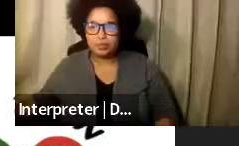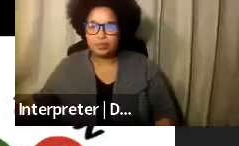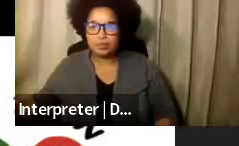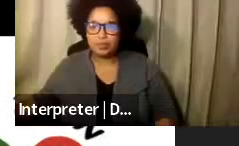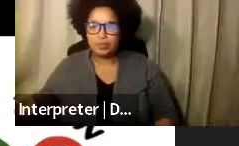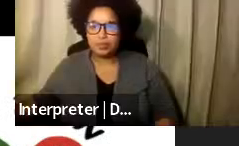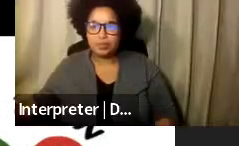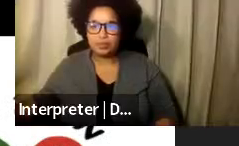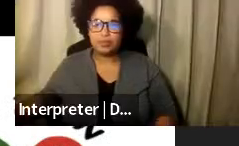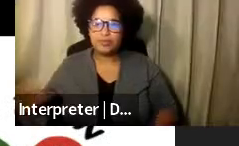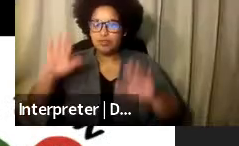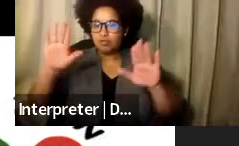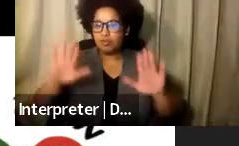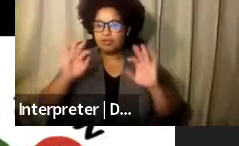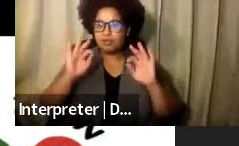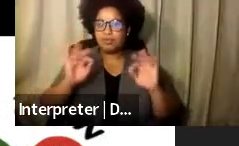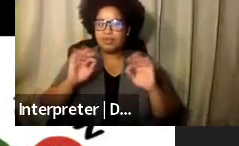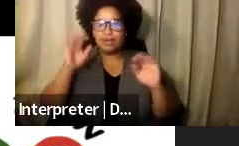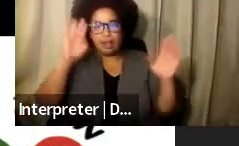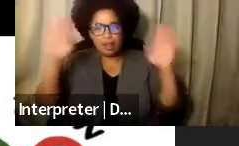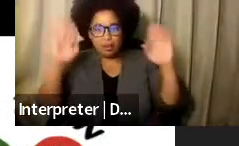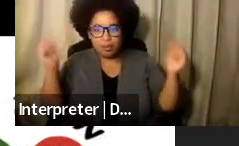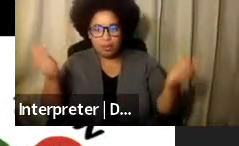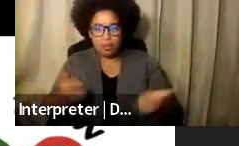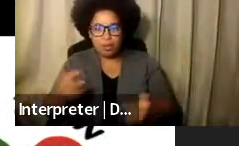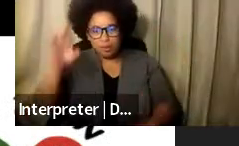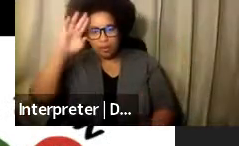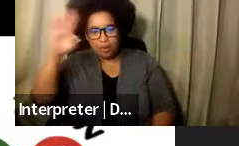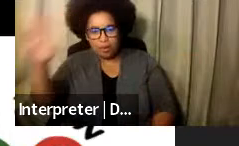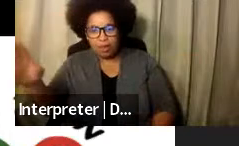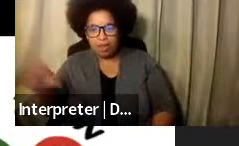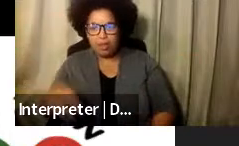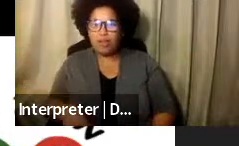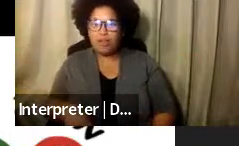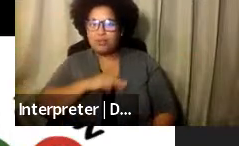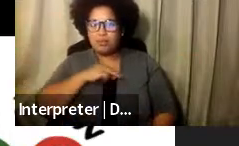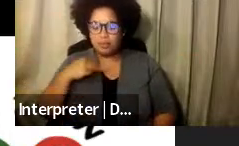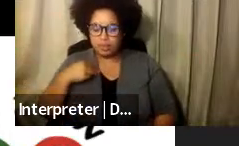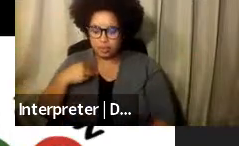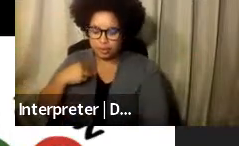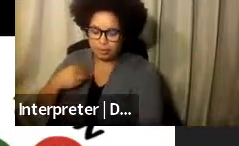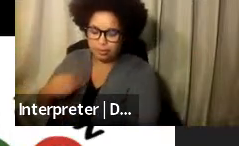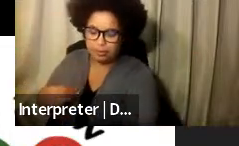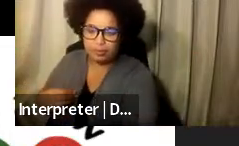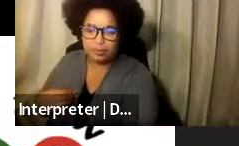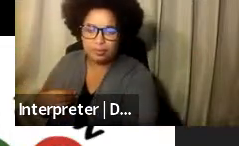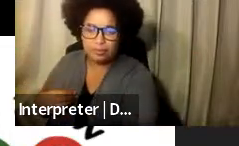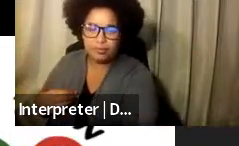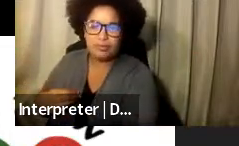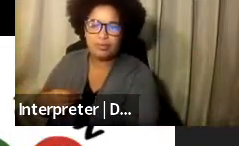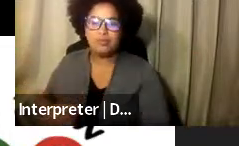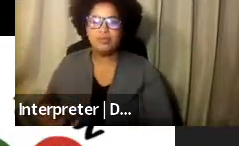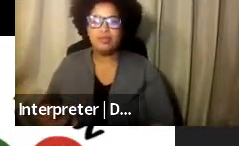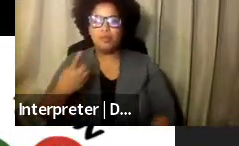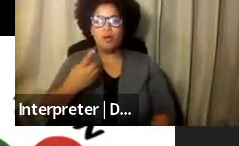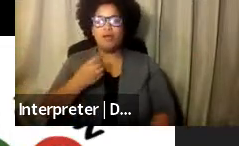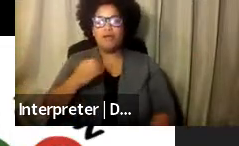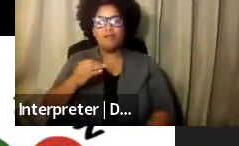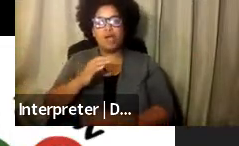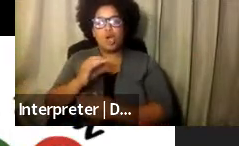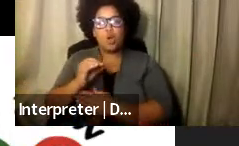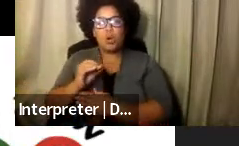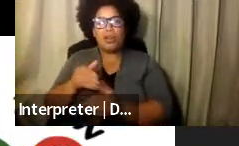Okay, great. Hello, everybody. Hello, CAG members. My name is Saher Khan. I am one of the co-leads for